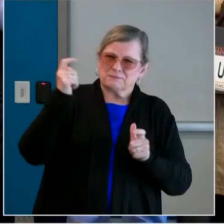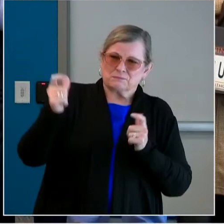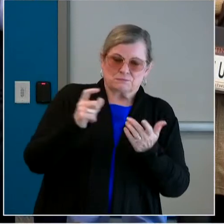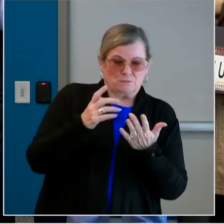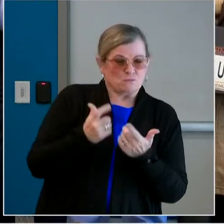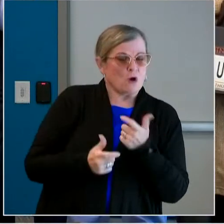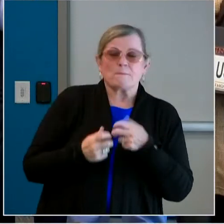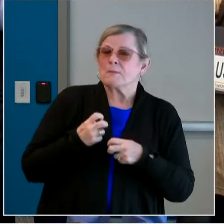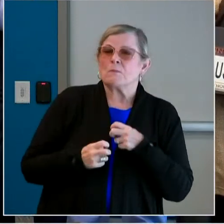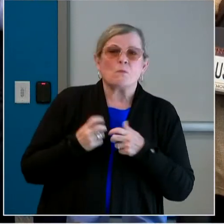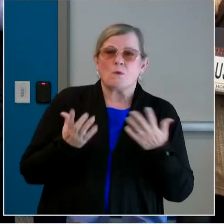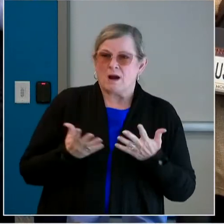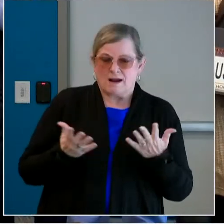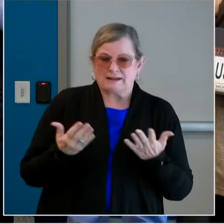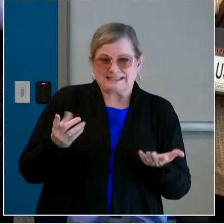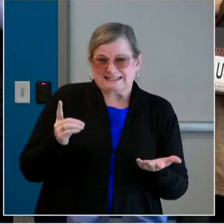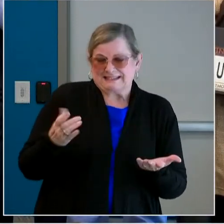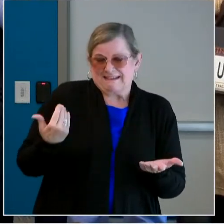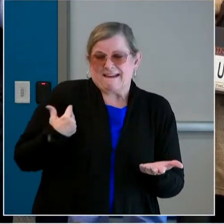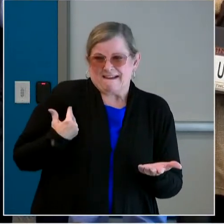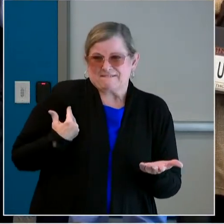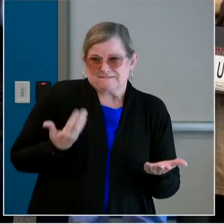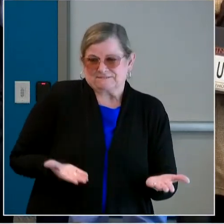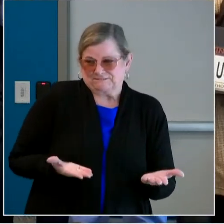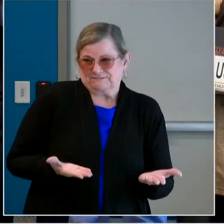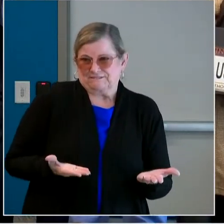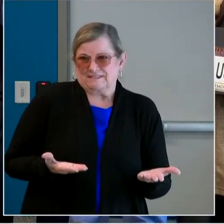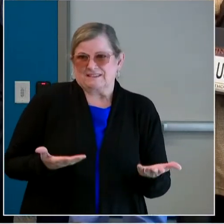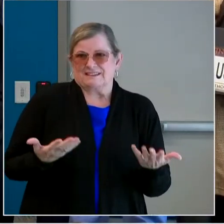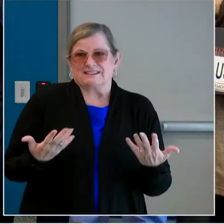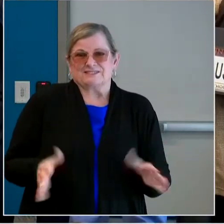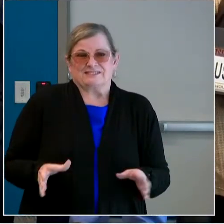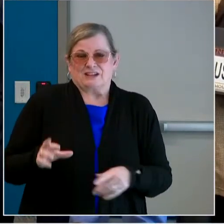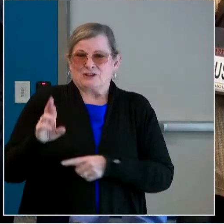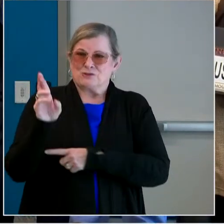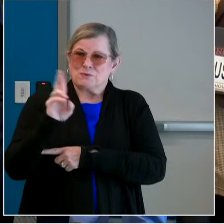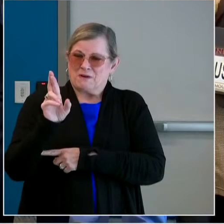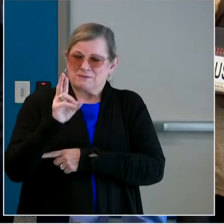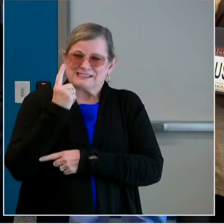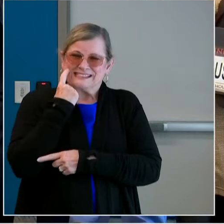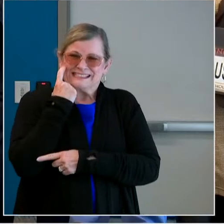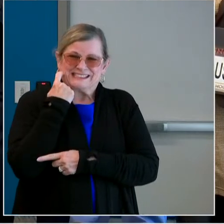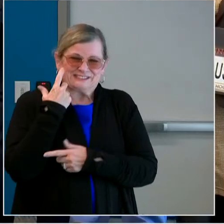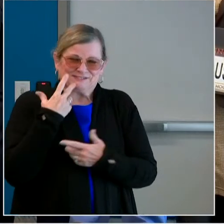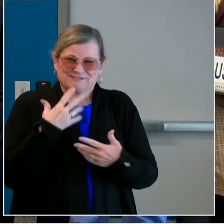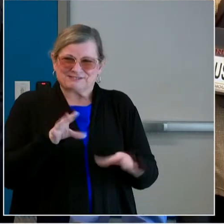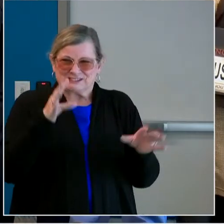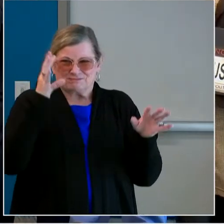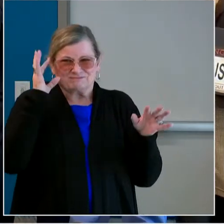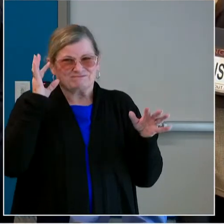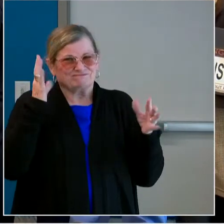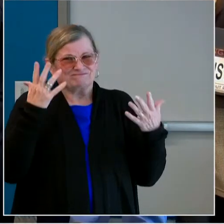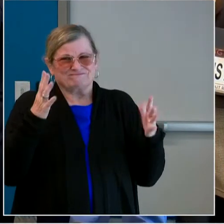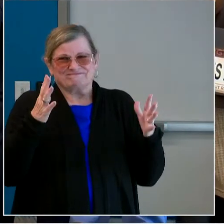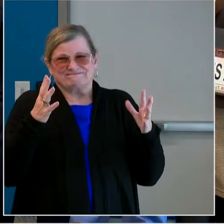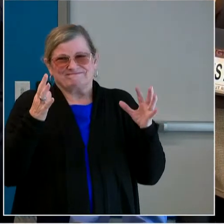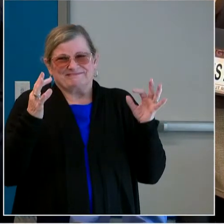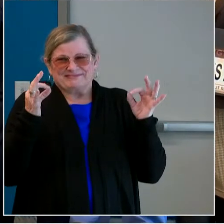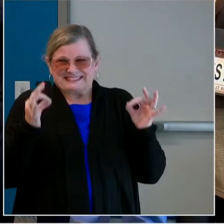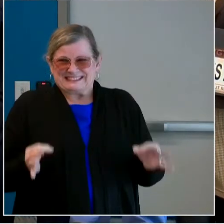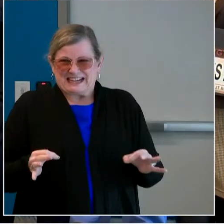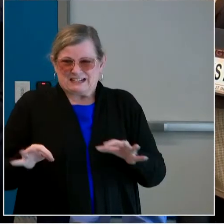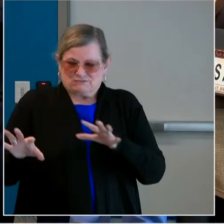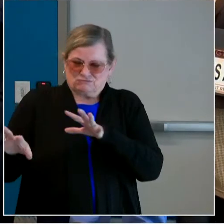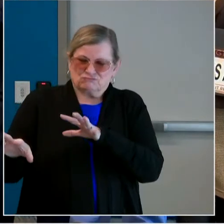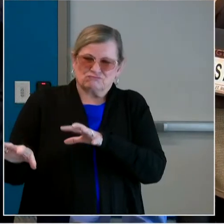has is that Republicans may well take back the House of Representatives.